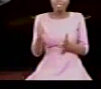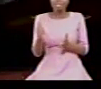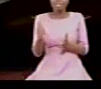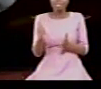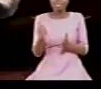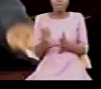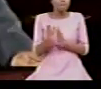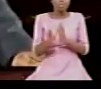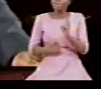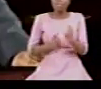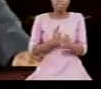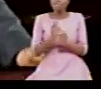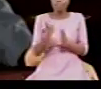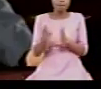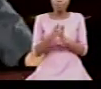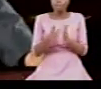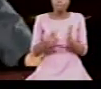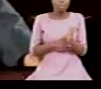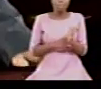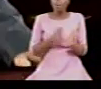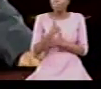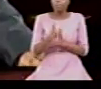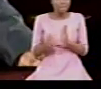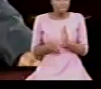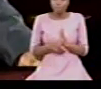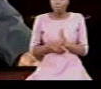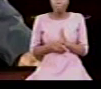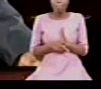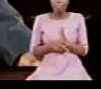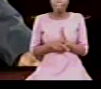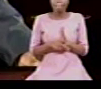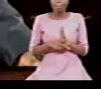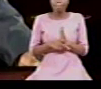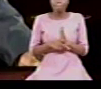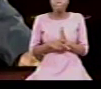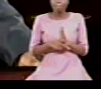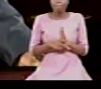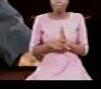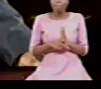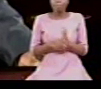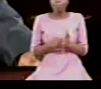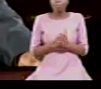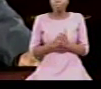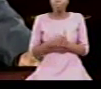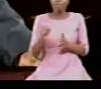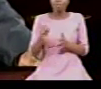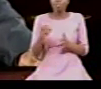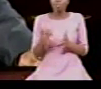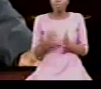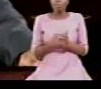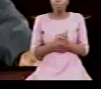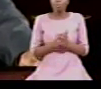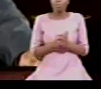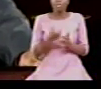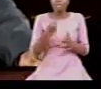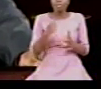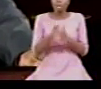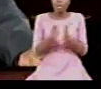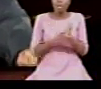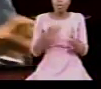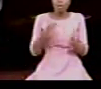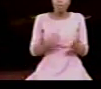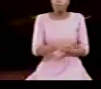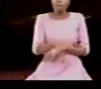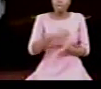it's a universal norm, principle, law. It's iron law, if you like. So the law of sowing and